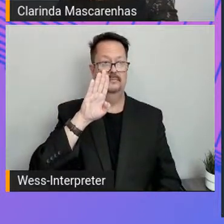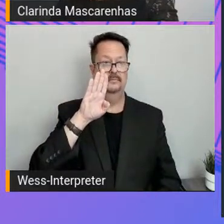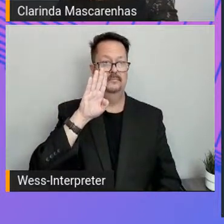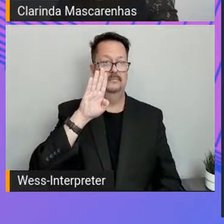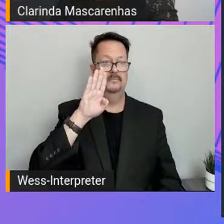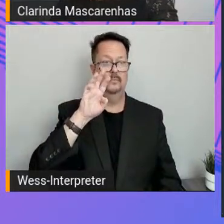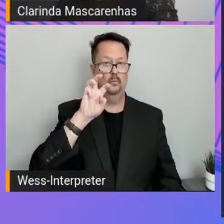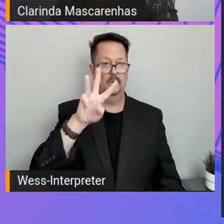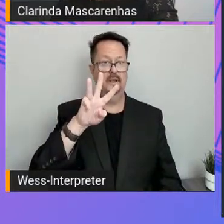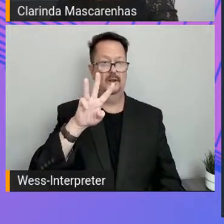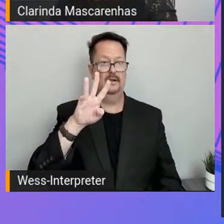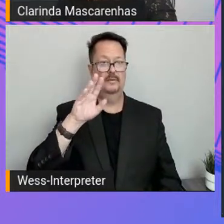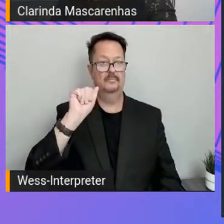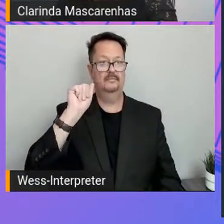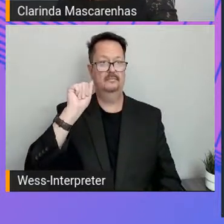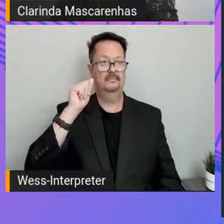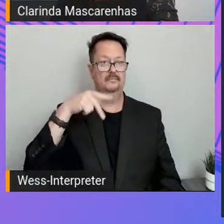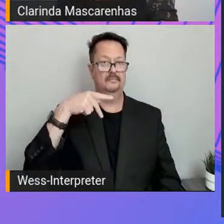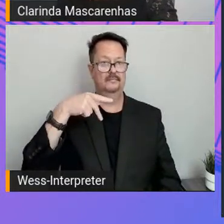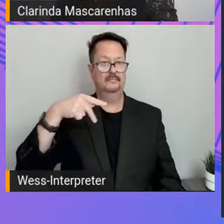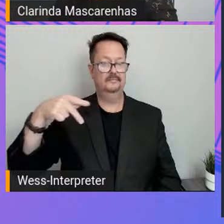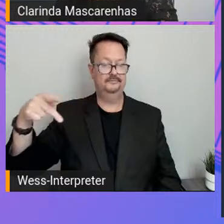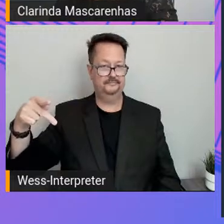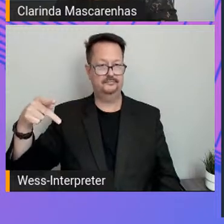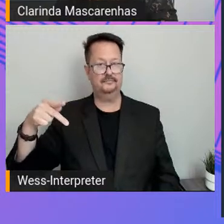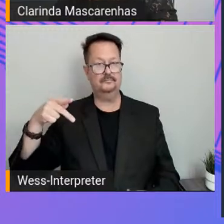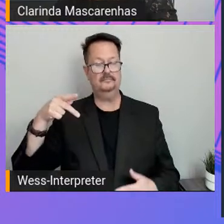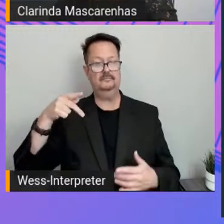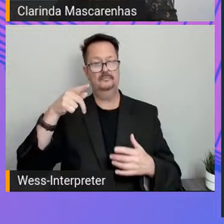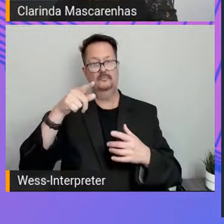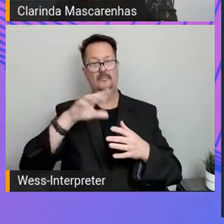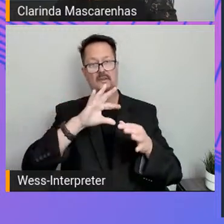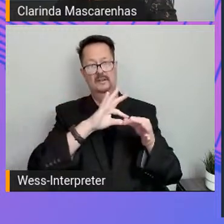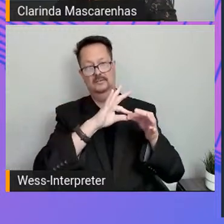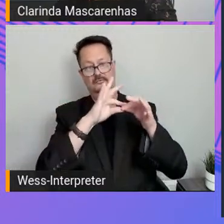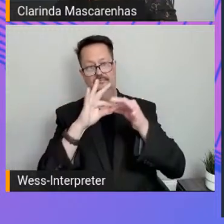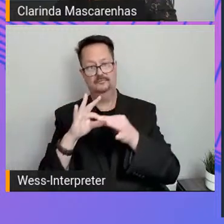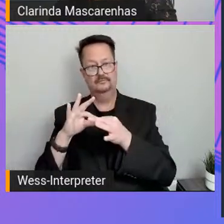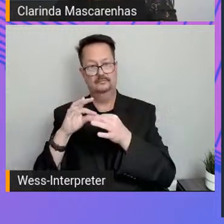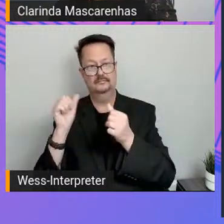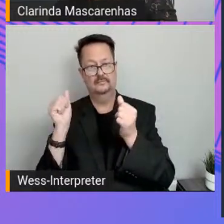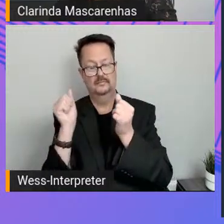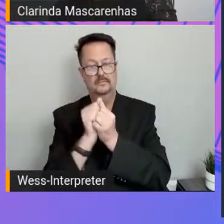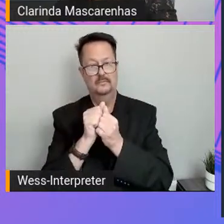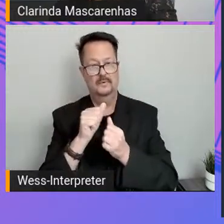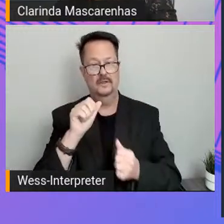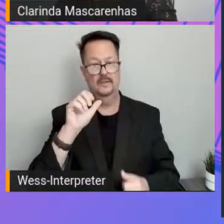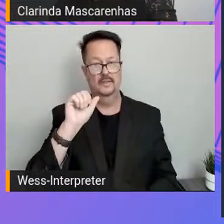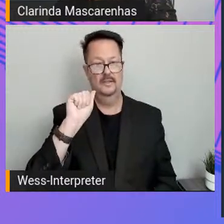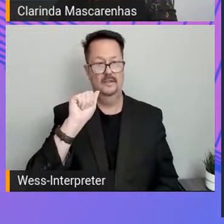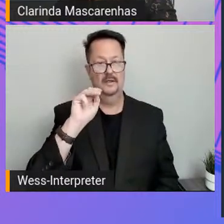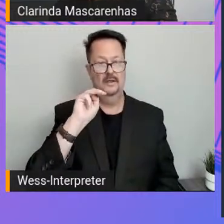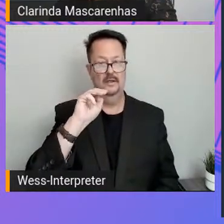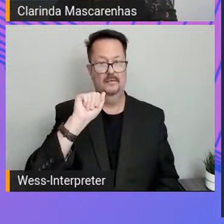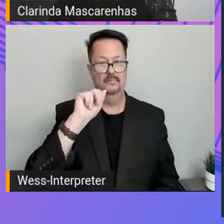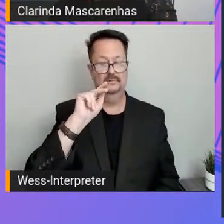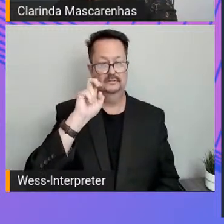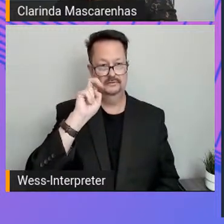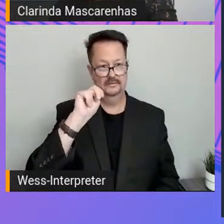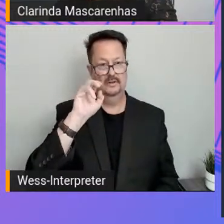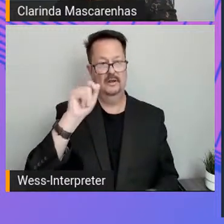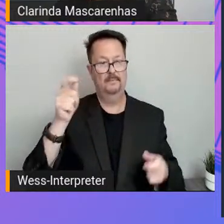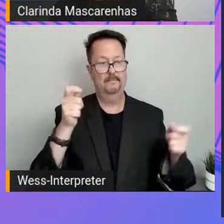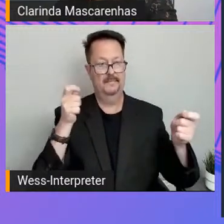interacts with the Amazon RDS database hosted in the Amazon VPC private network. The application